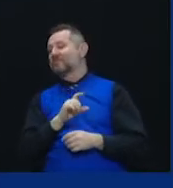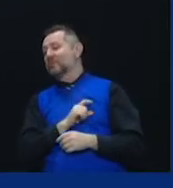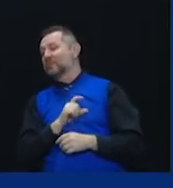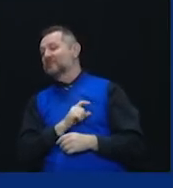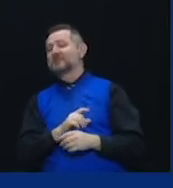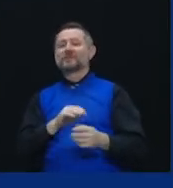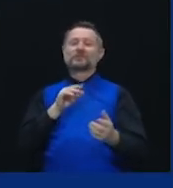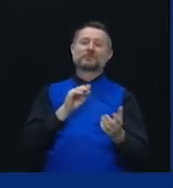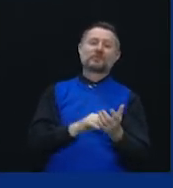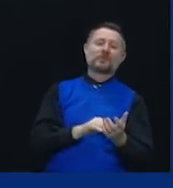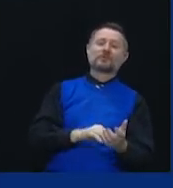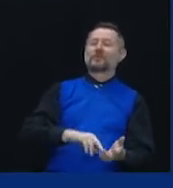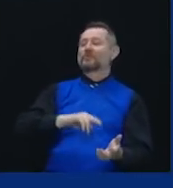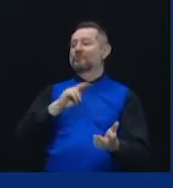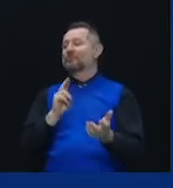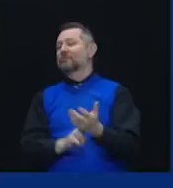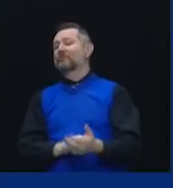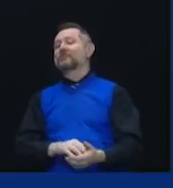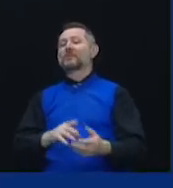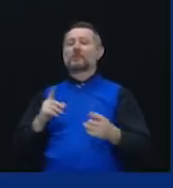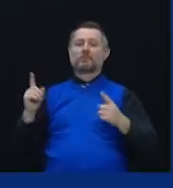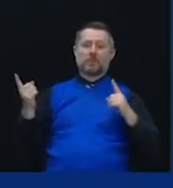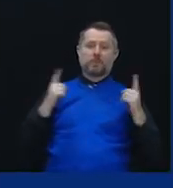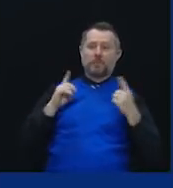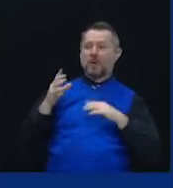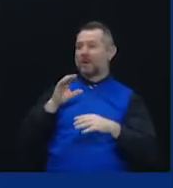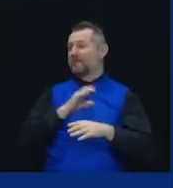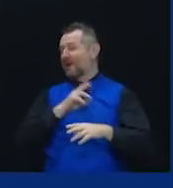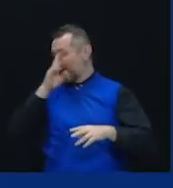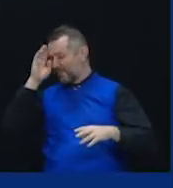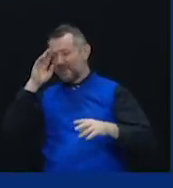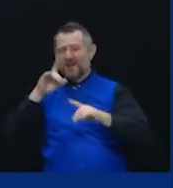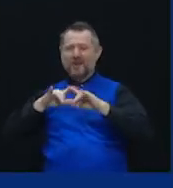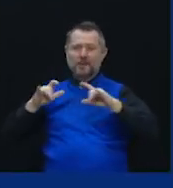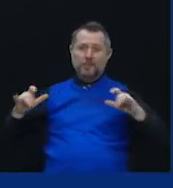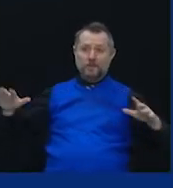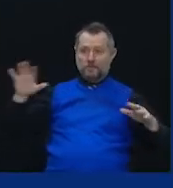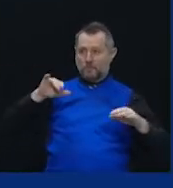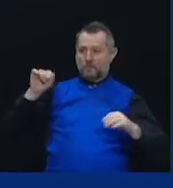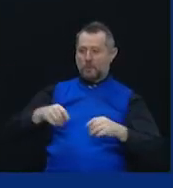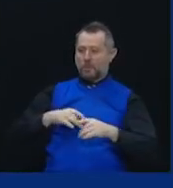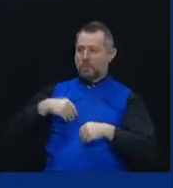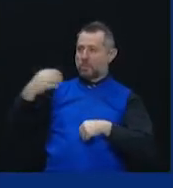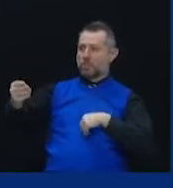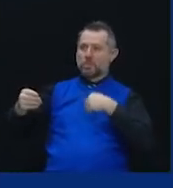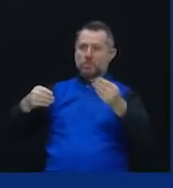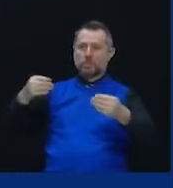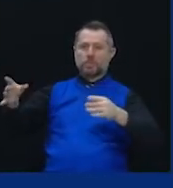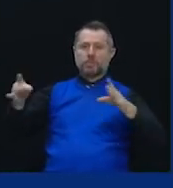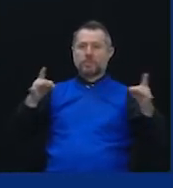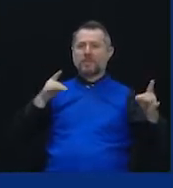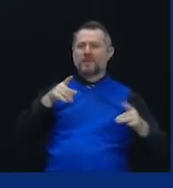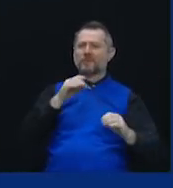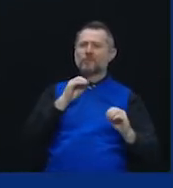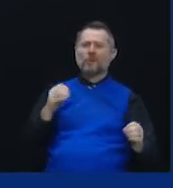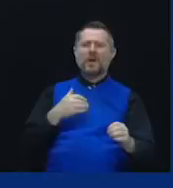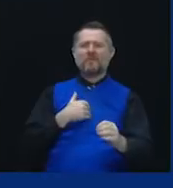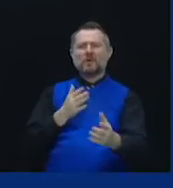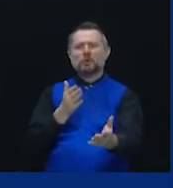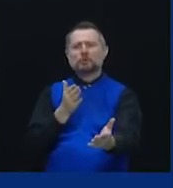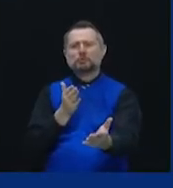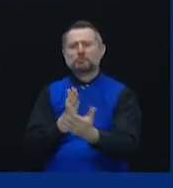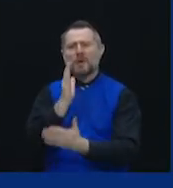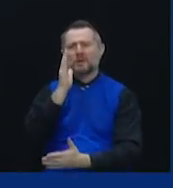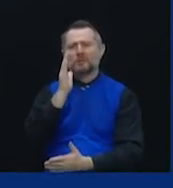the doctor, and the hospital staff. And you don't have that right to endanger other people's